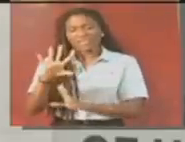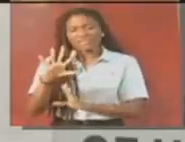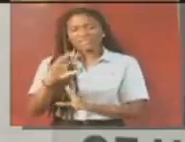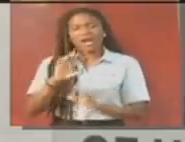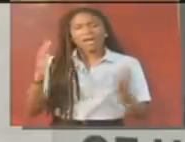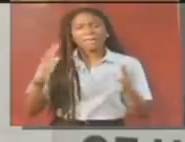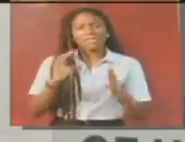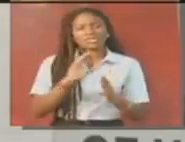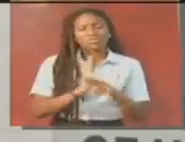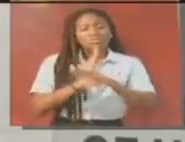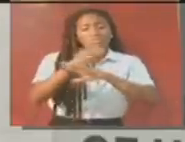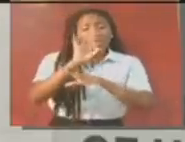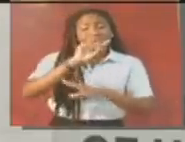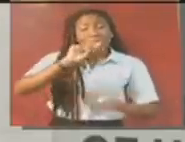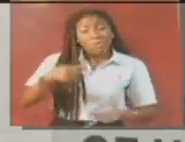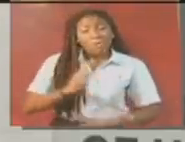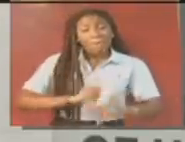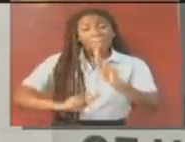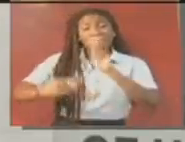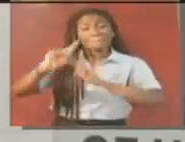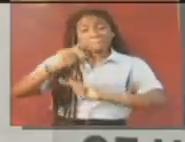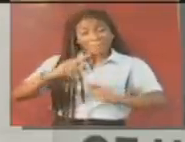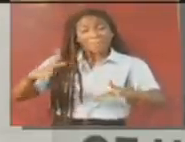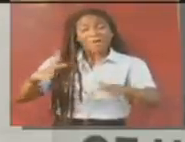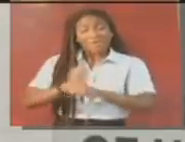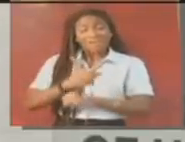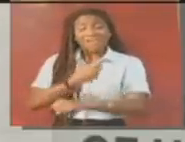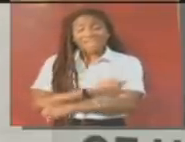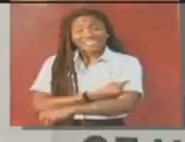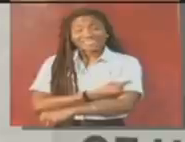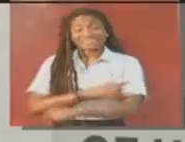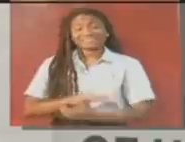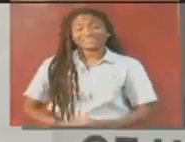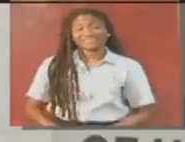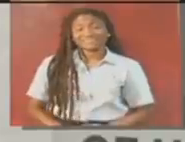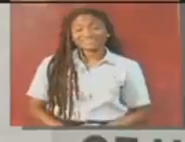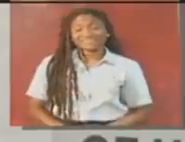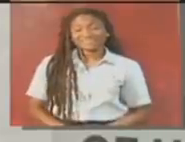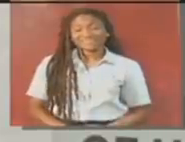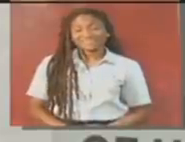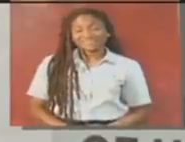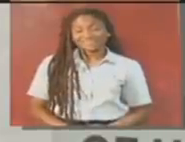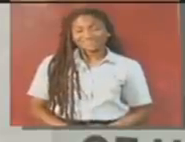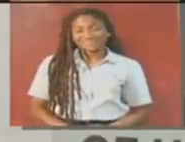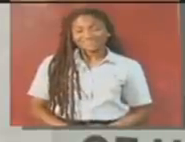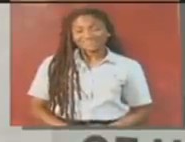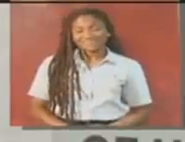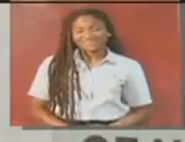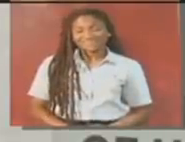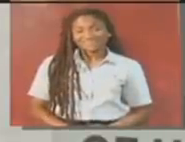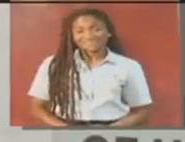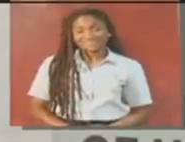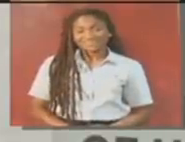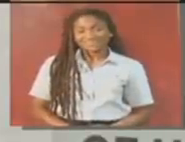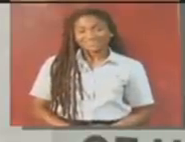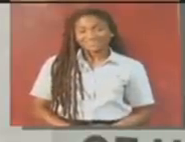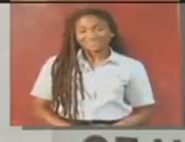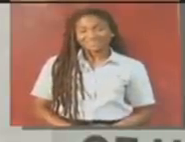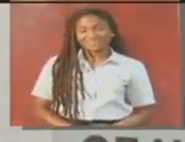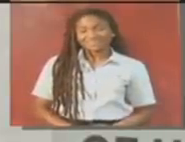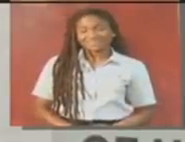8,759 persons were vaccinated at these 2 sites. The success of